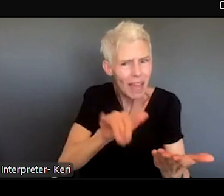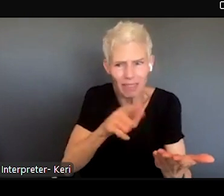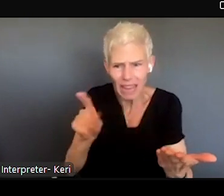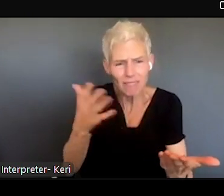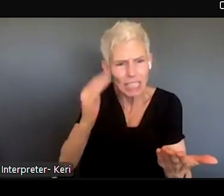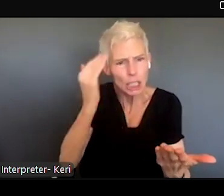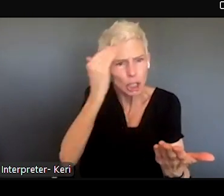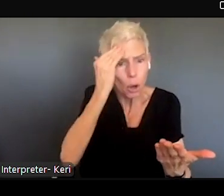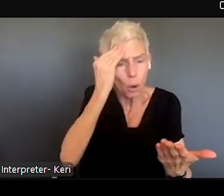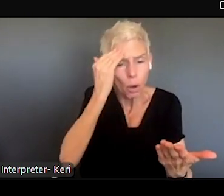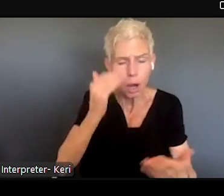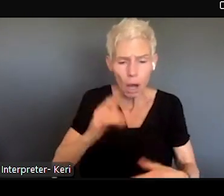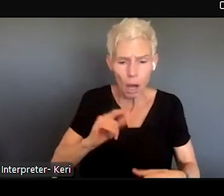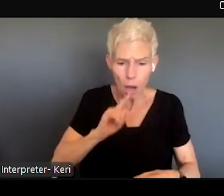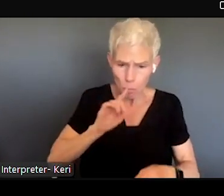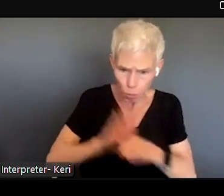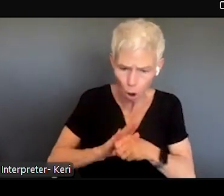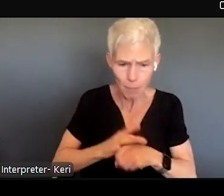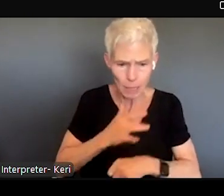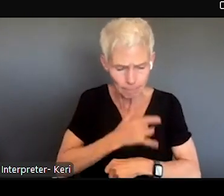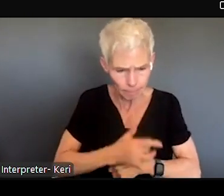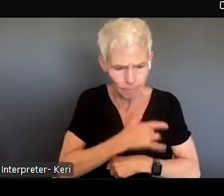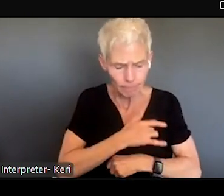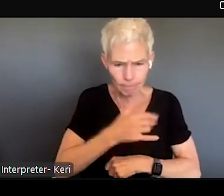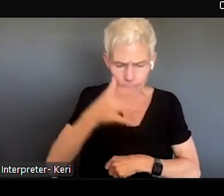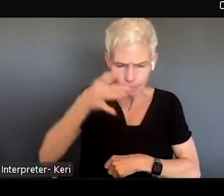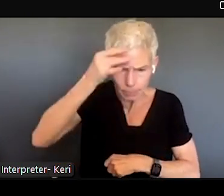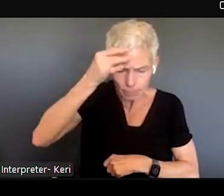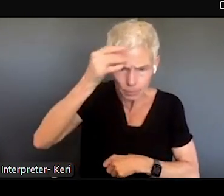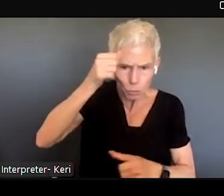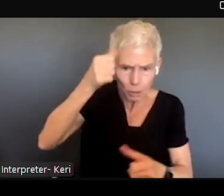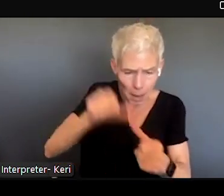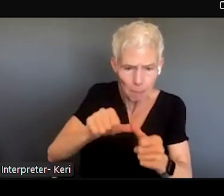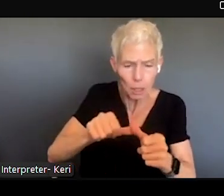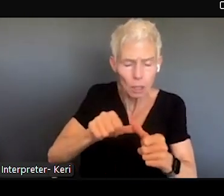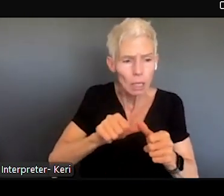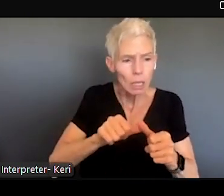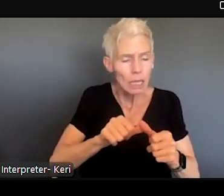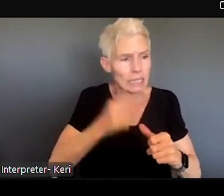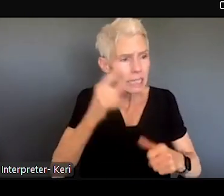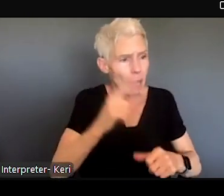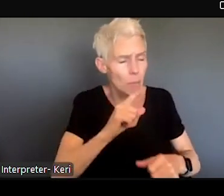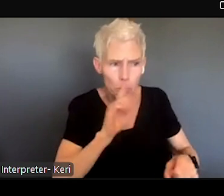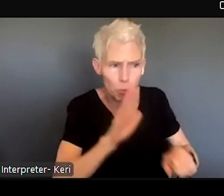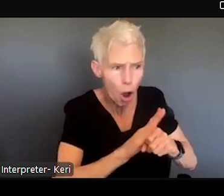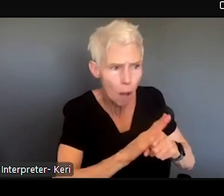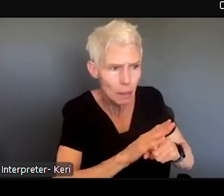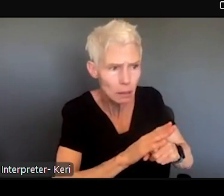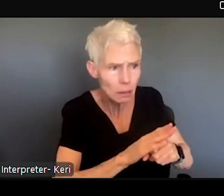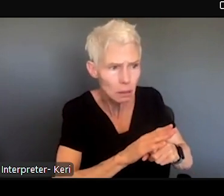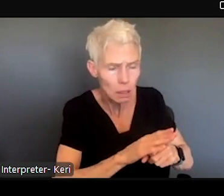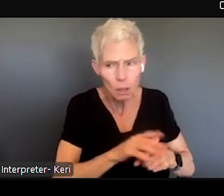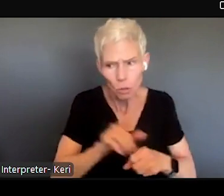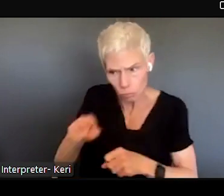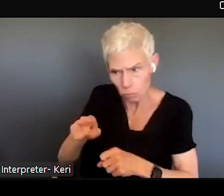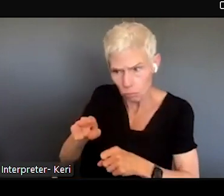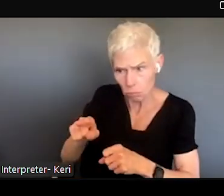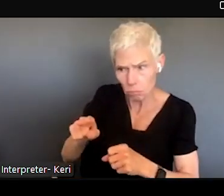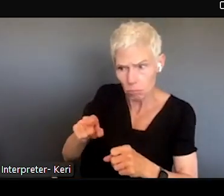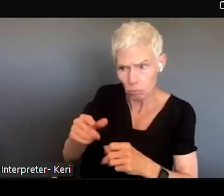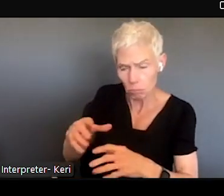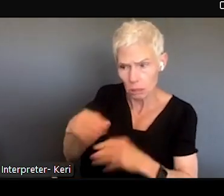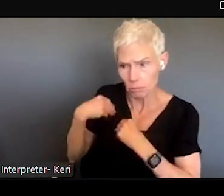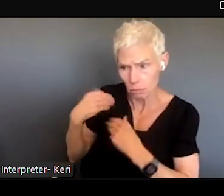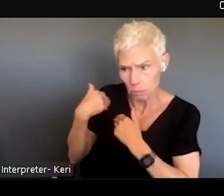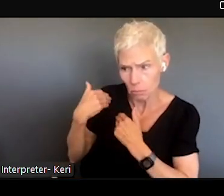when you make a promise, you're going to remember it. If someone makes a promise to you, you're going to hold them accountable. There's a